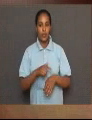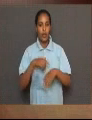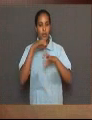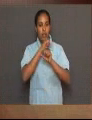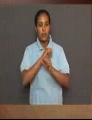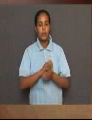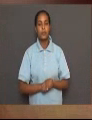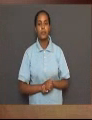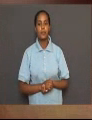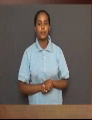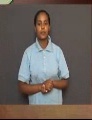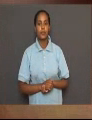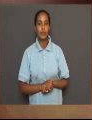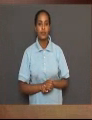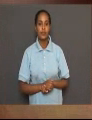Time's up.